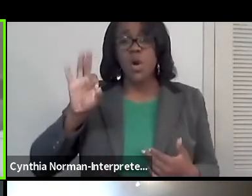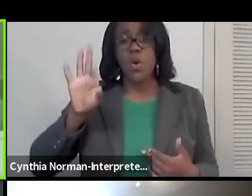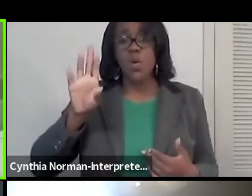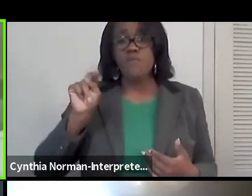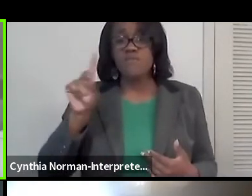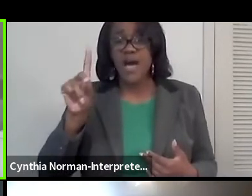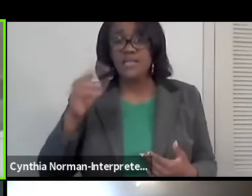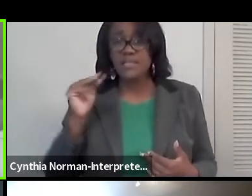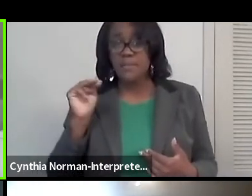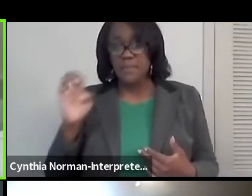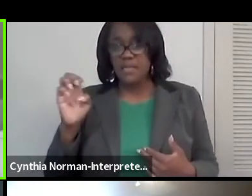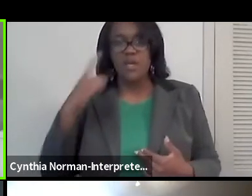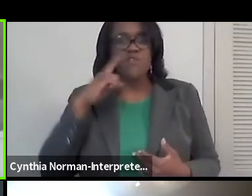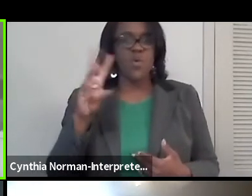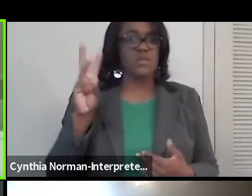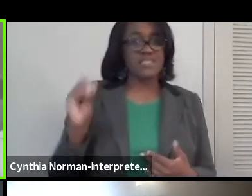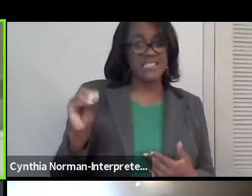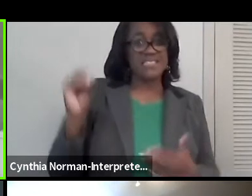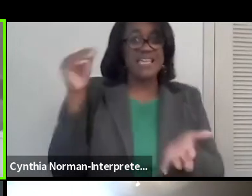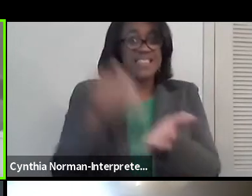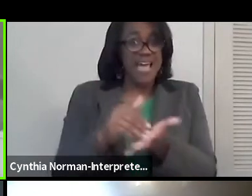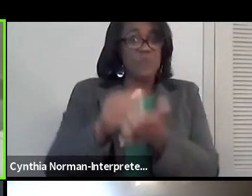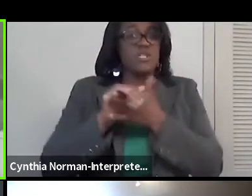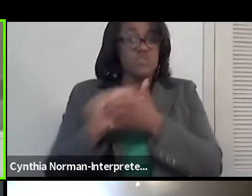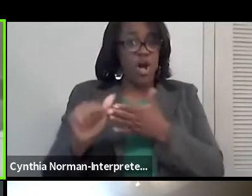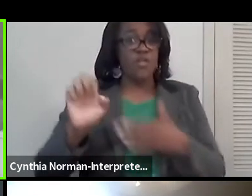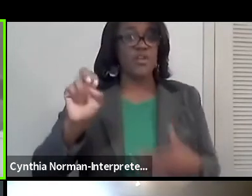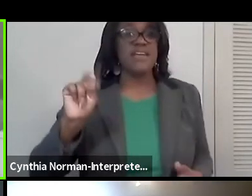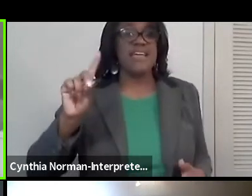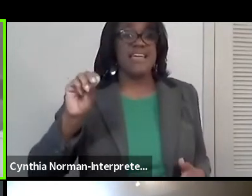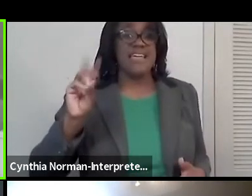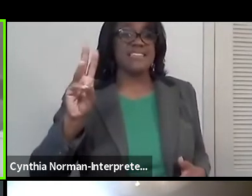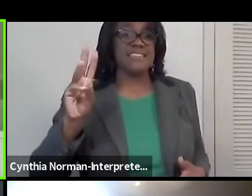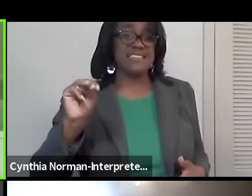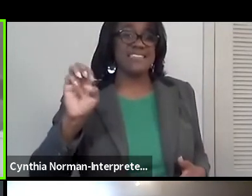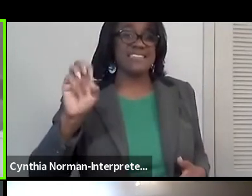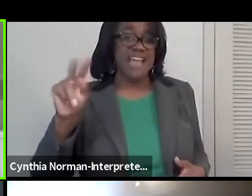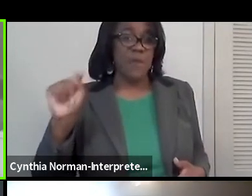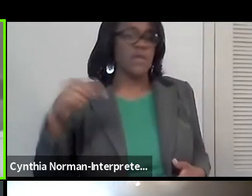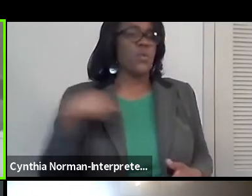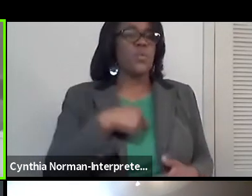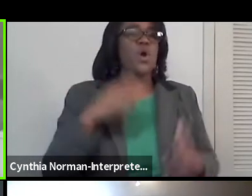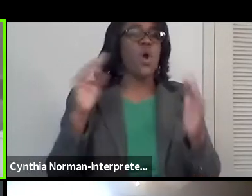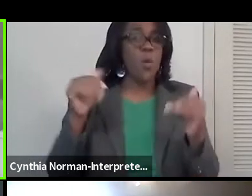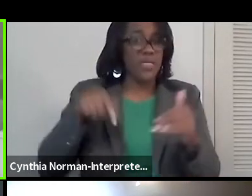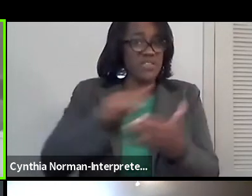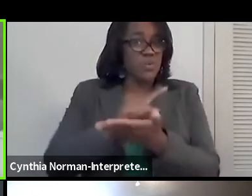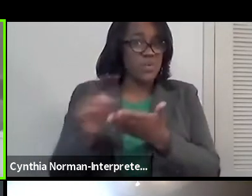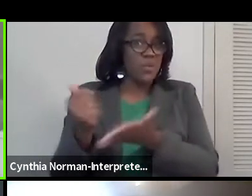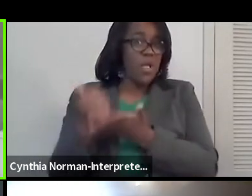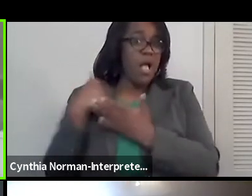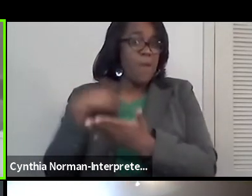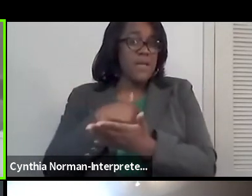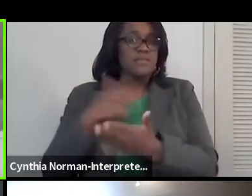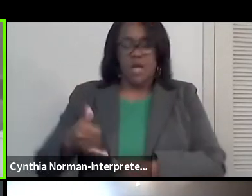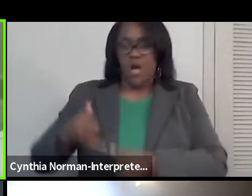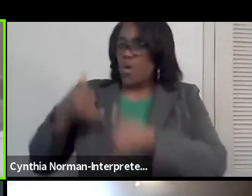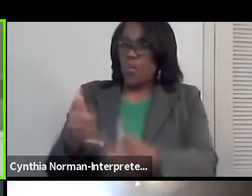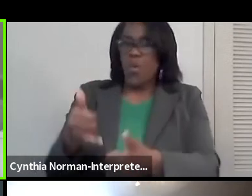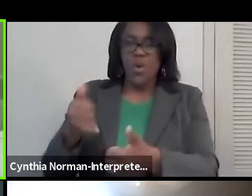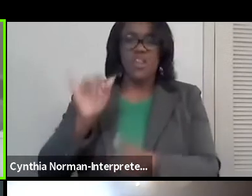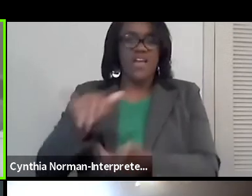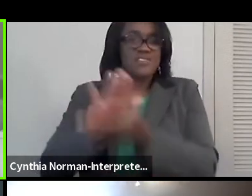our $60,000 endowment. And we're hoping the momentum from this week will help us to do that so that we can have this award, the scholarship available